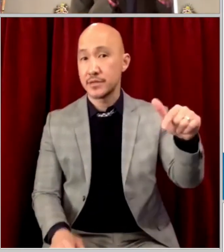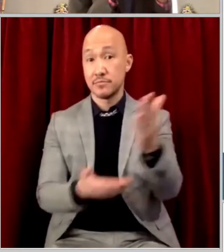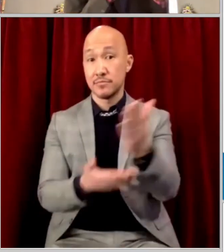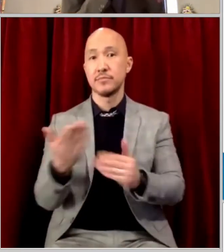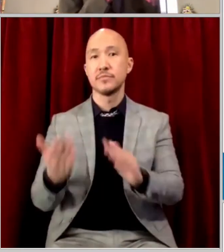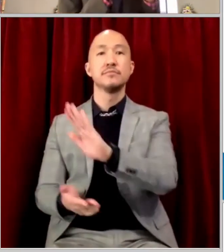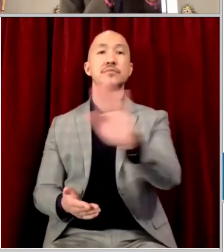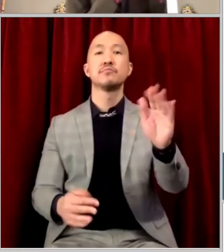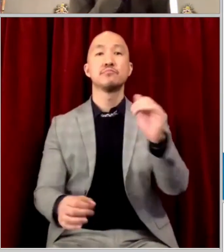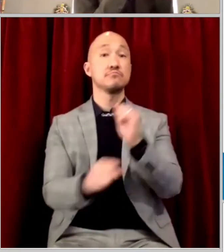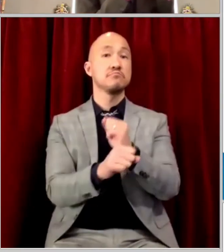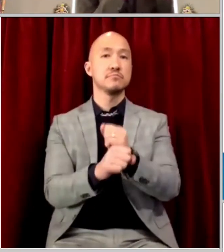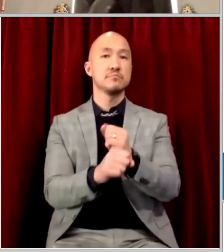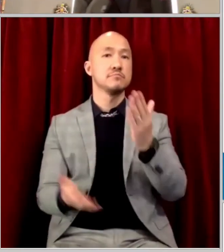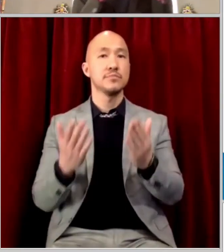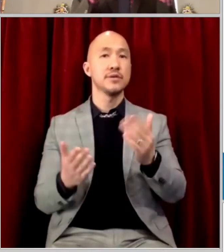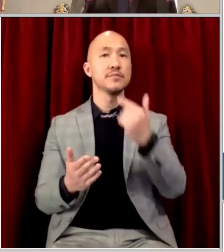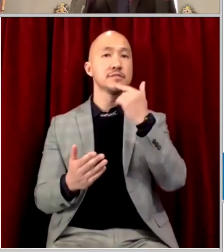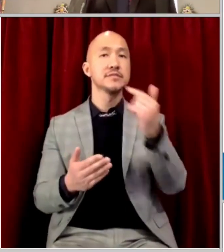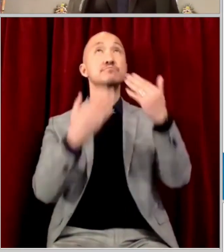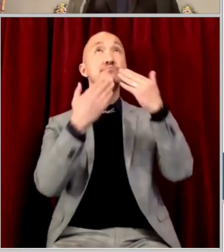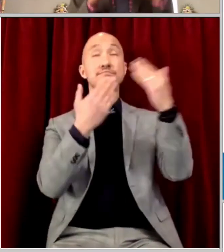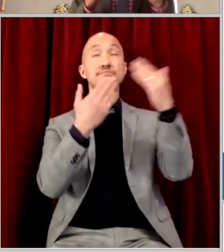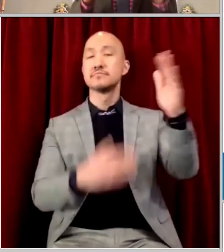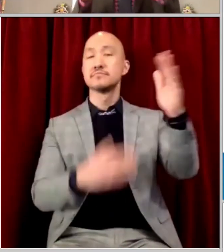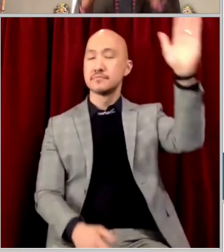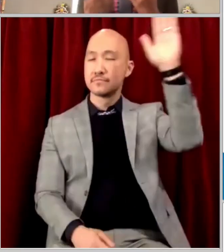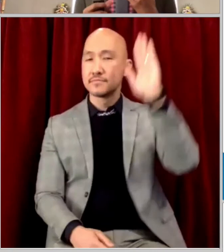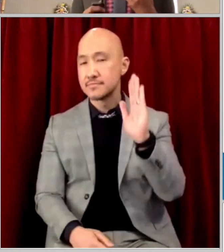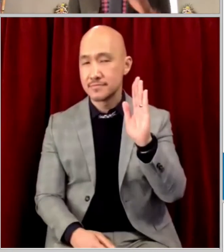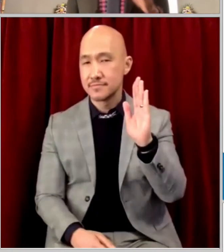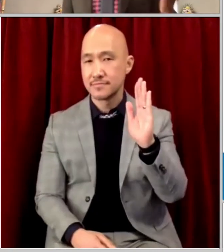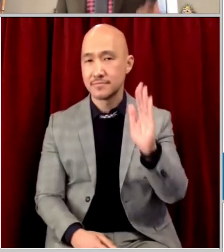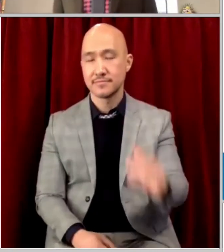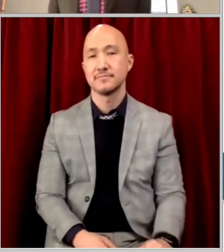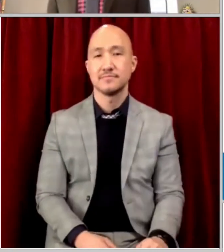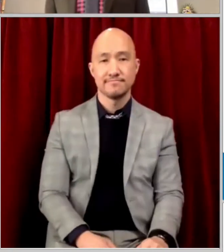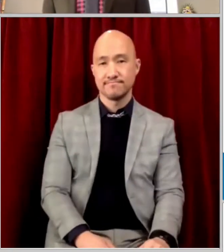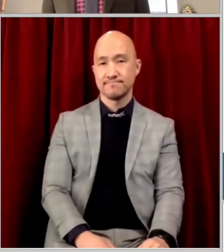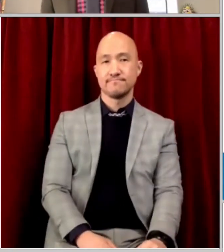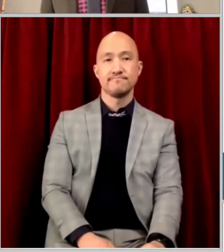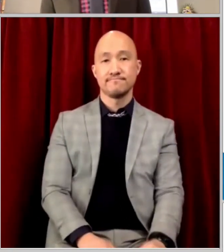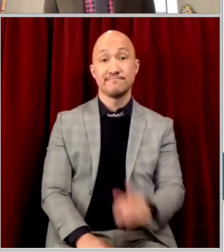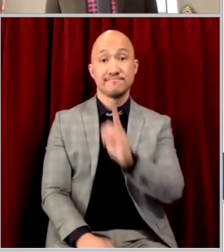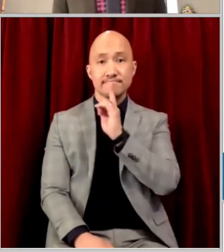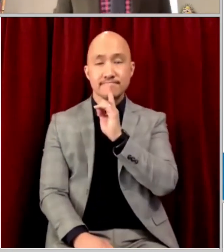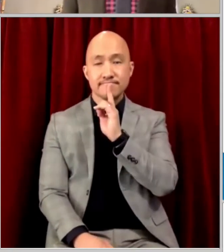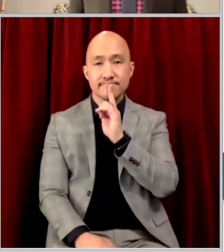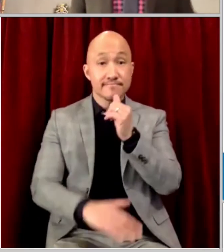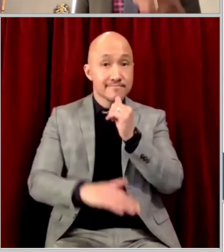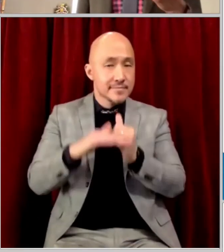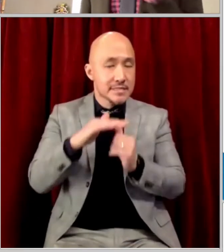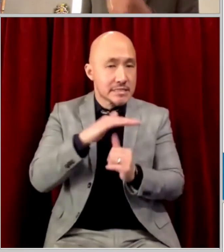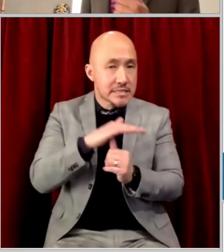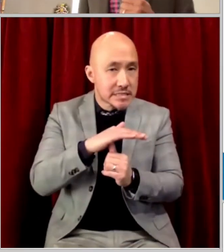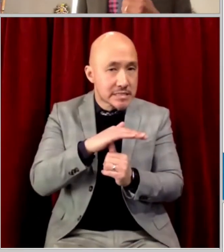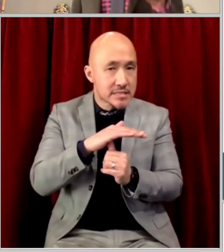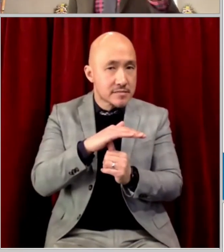stay quiet and to ourselves and we hide and we shrink back. It's not going to work.